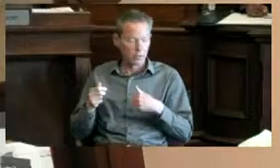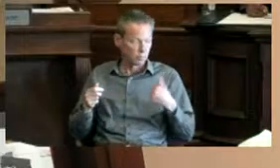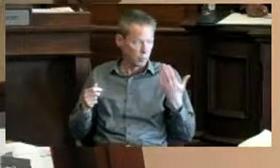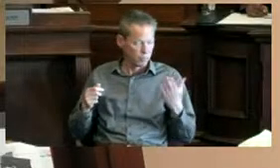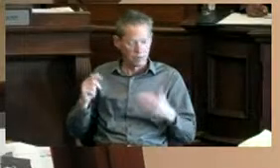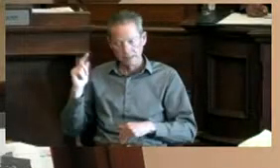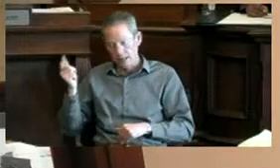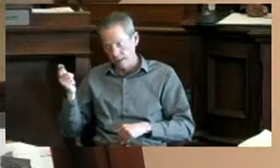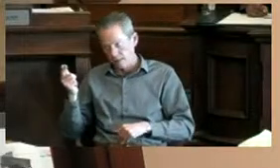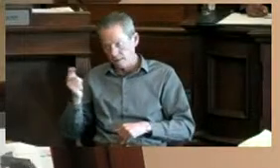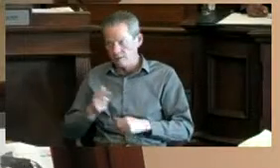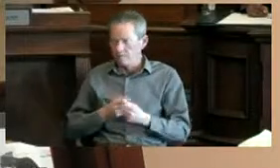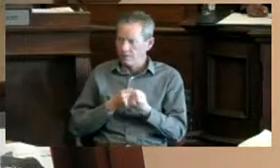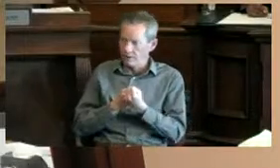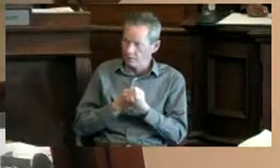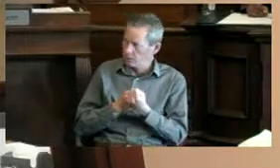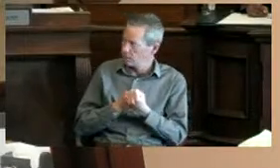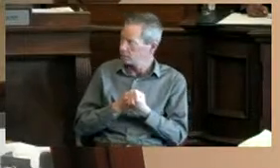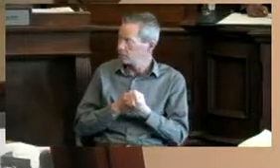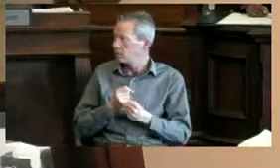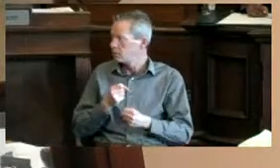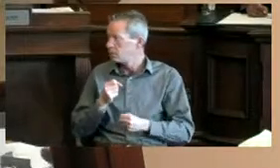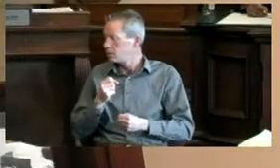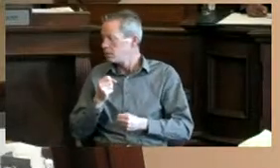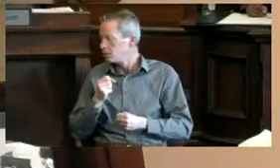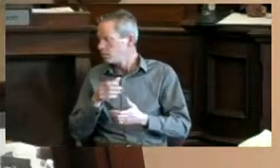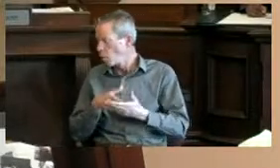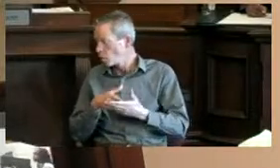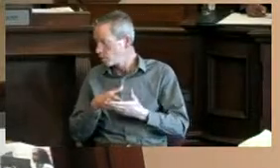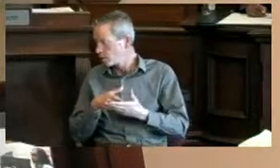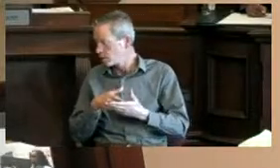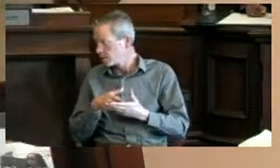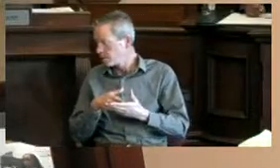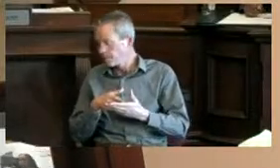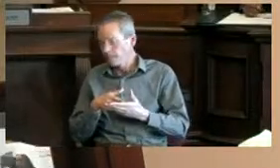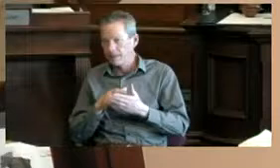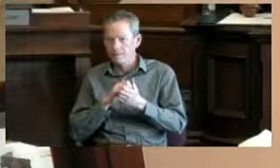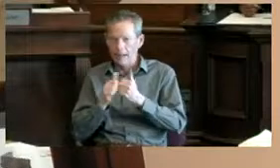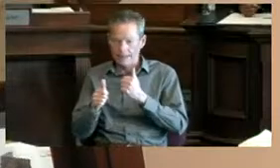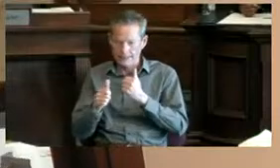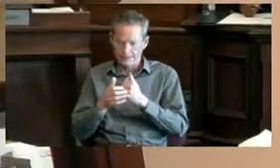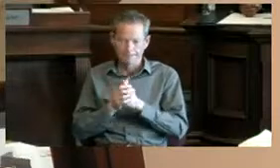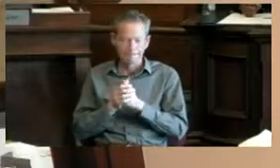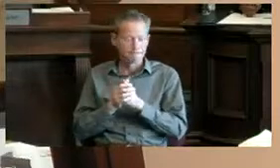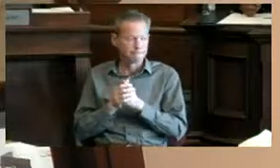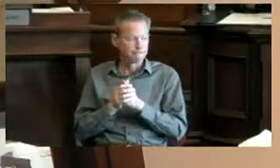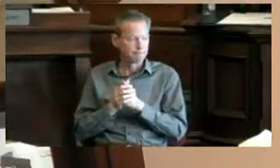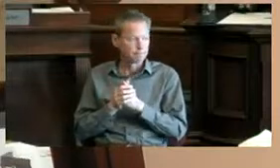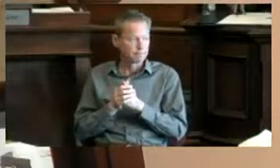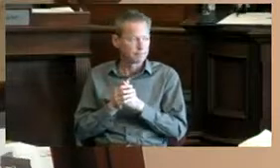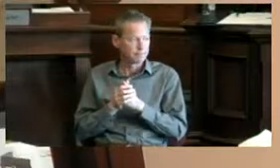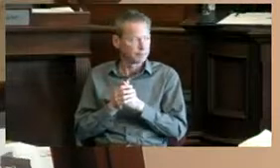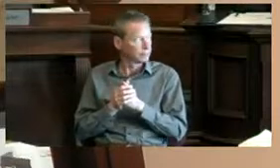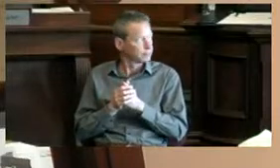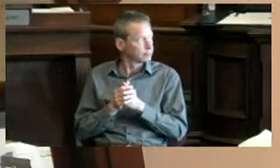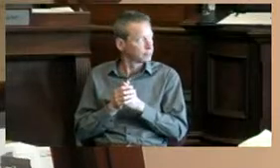second? Second. All in favor? Aye. And no one opposed, and